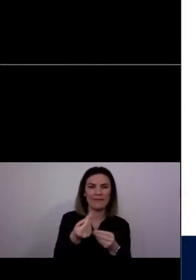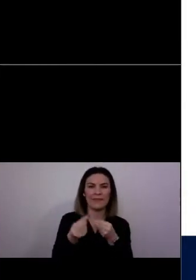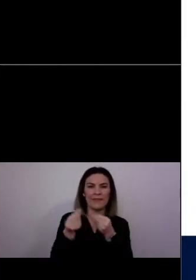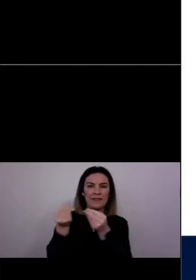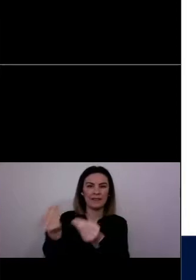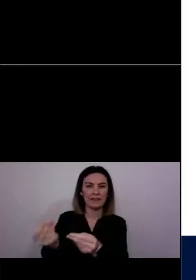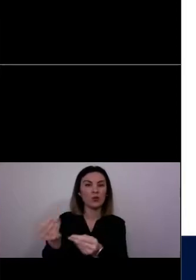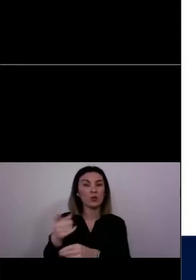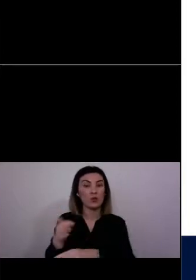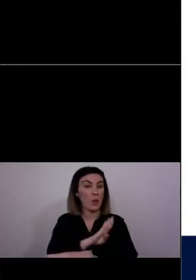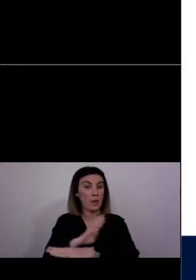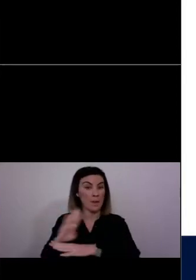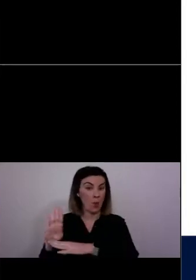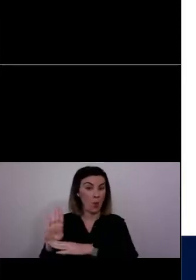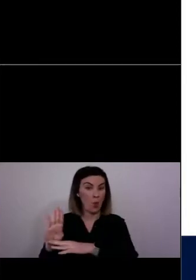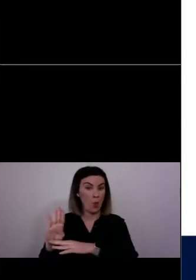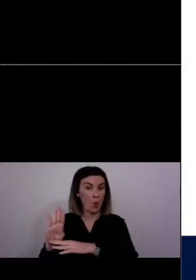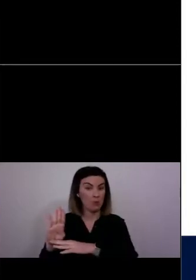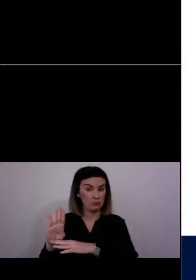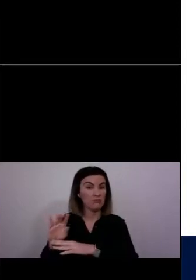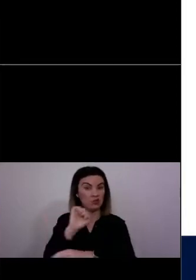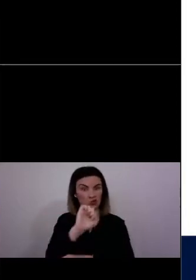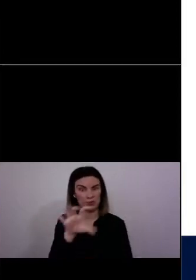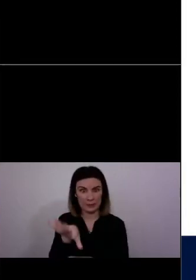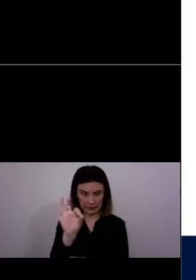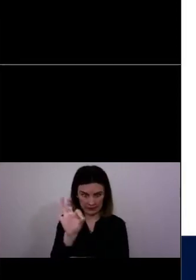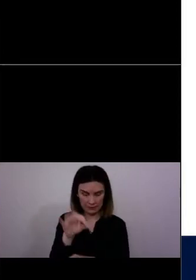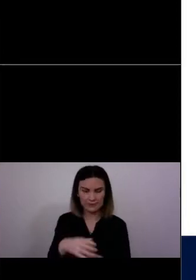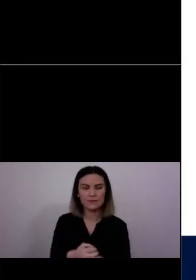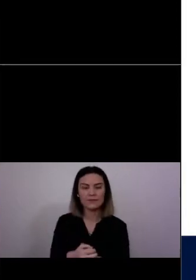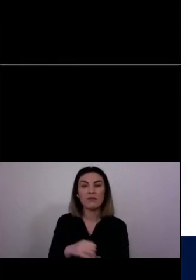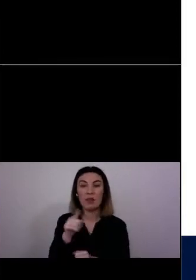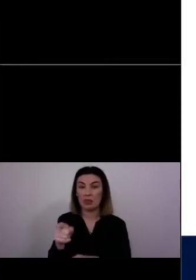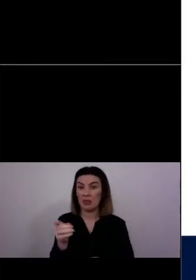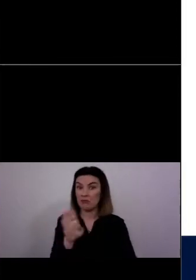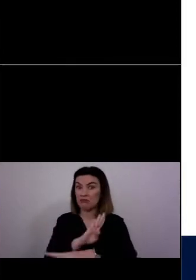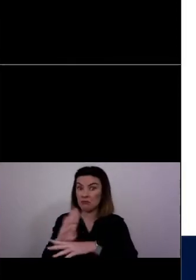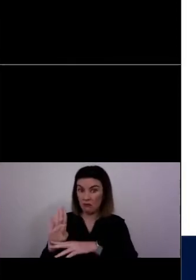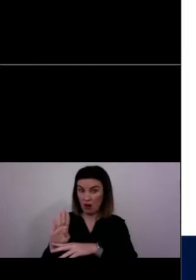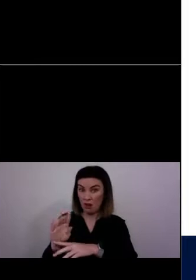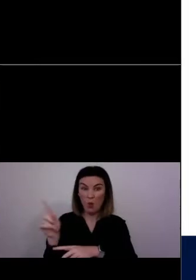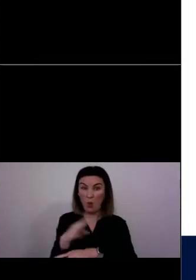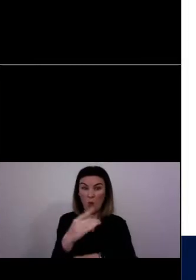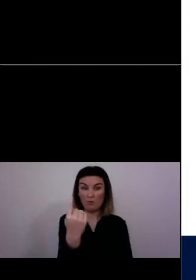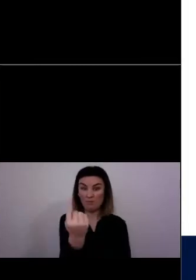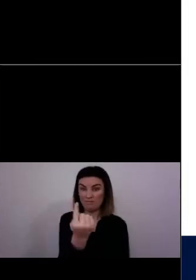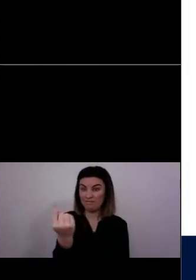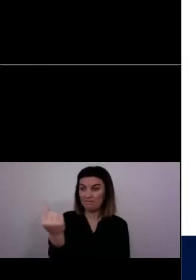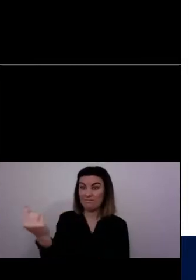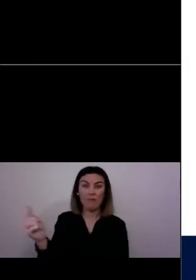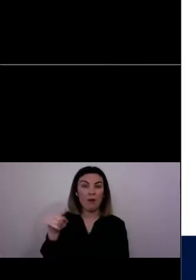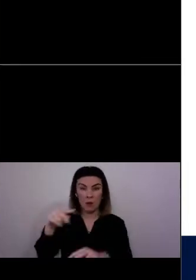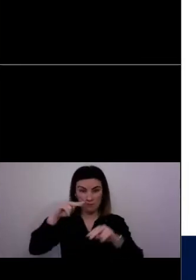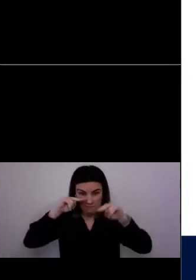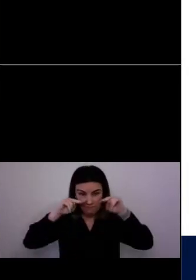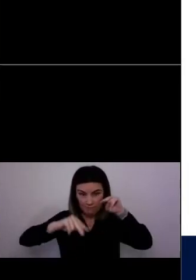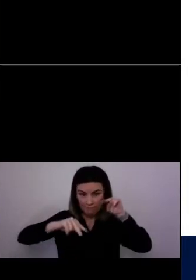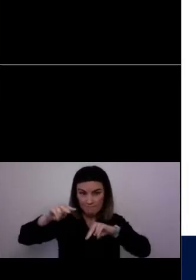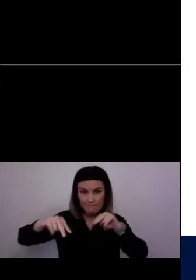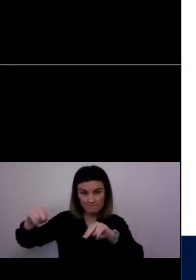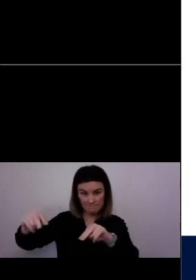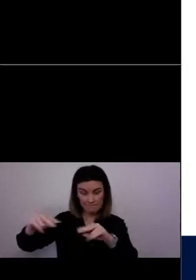selected. From this, the individual assessors all read through the application. They then all